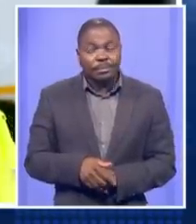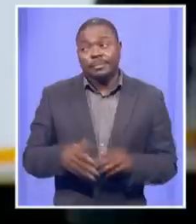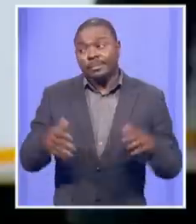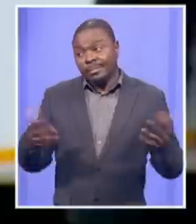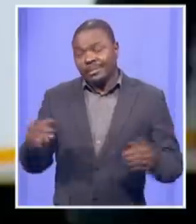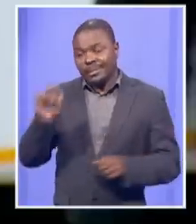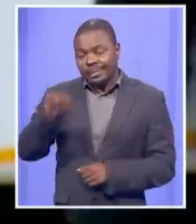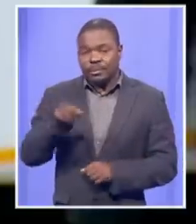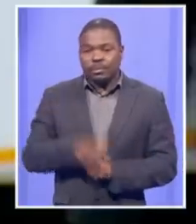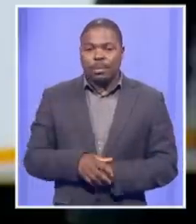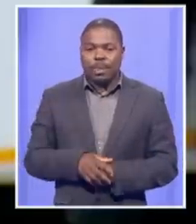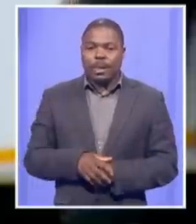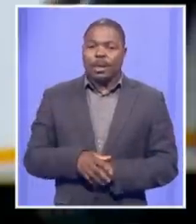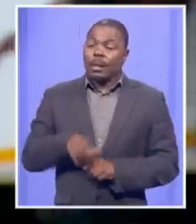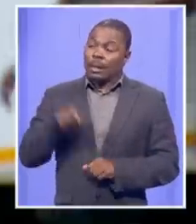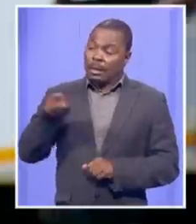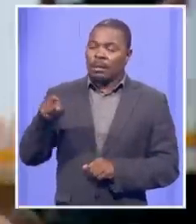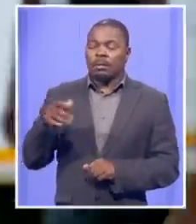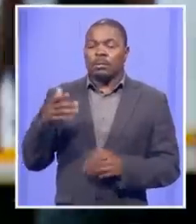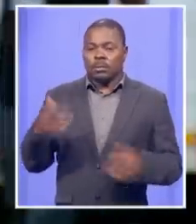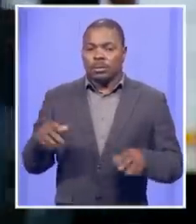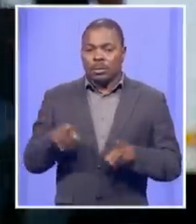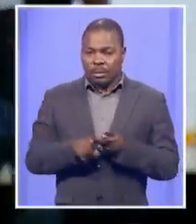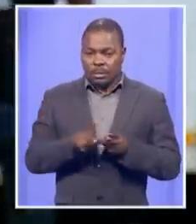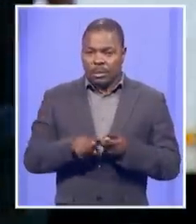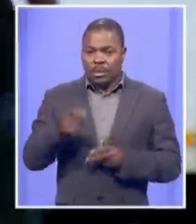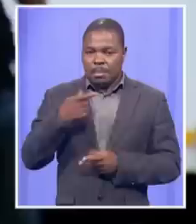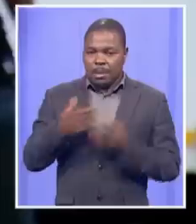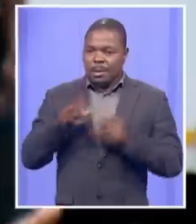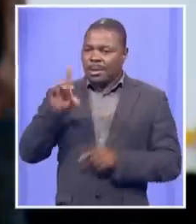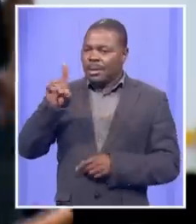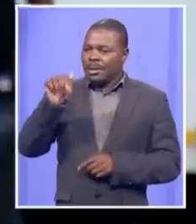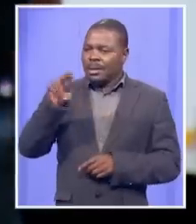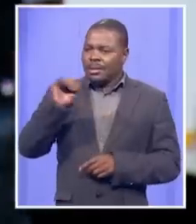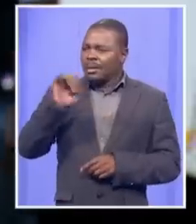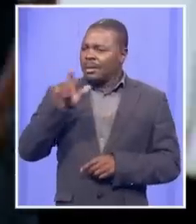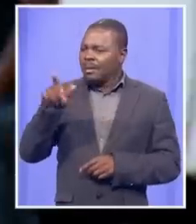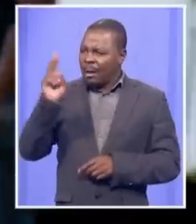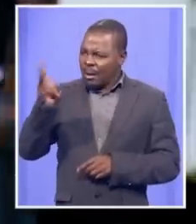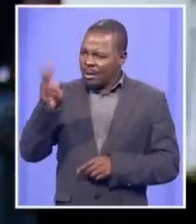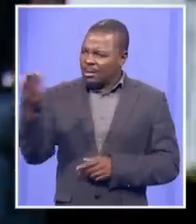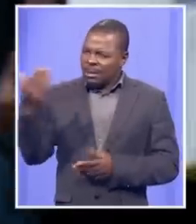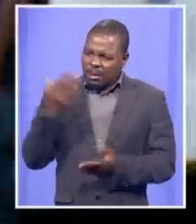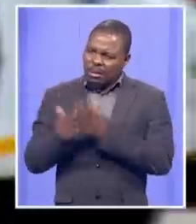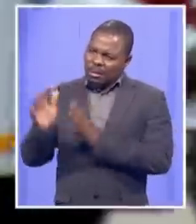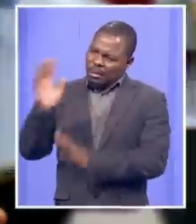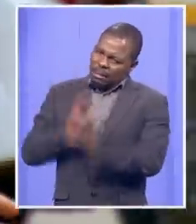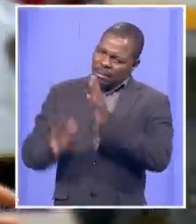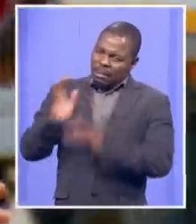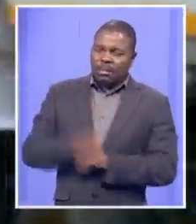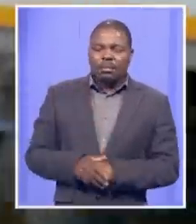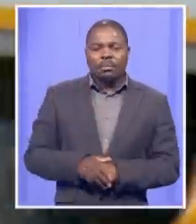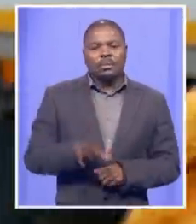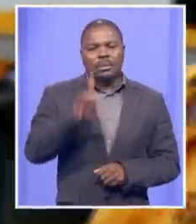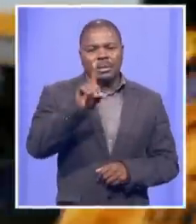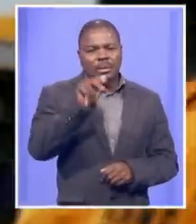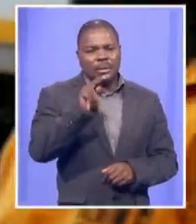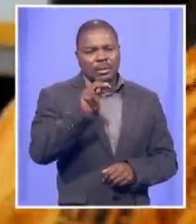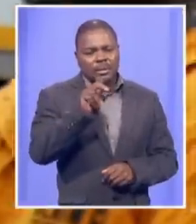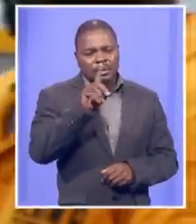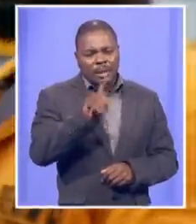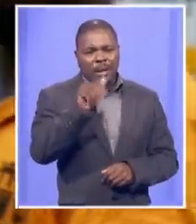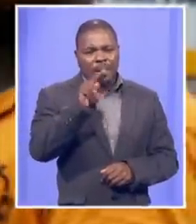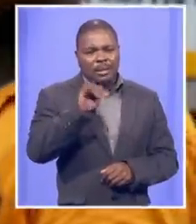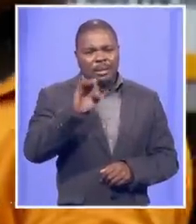Actually, yeah, that is actually a very, you know what, Desiree, let's bring in Daniel again. Perhaps he will be able to tell us. Daniel, in terms